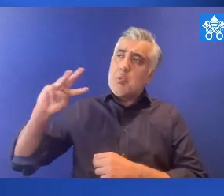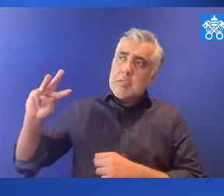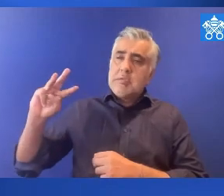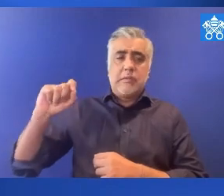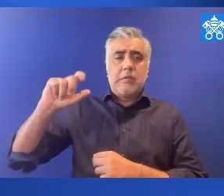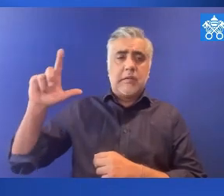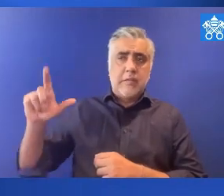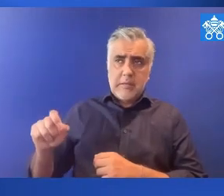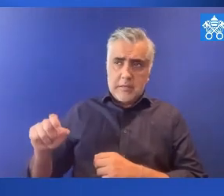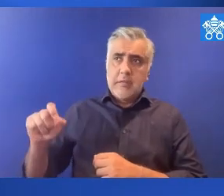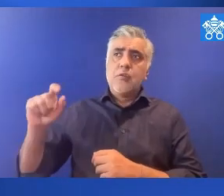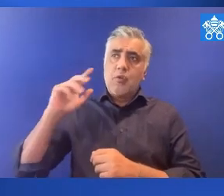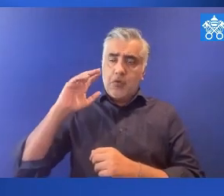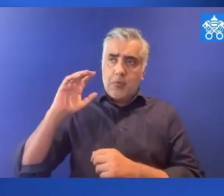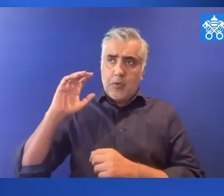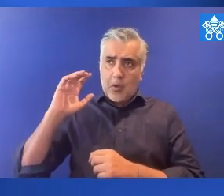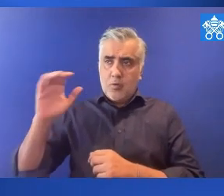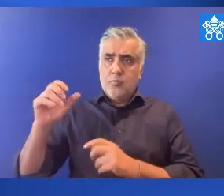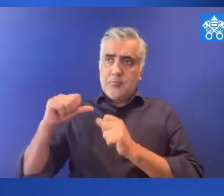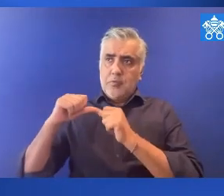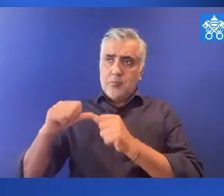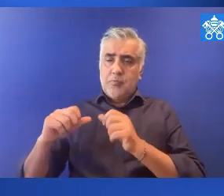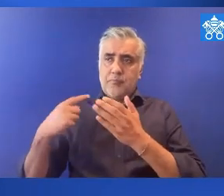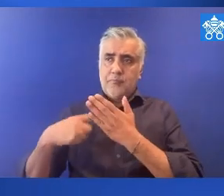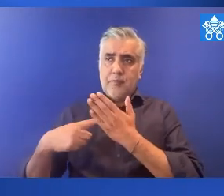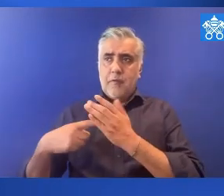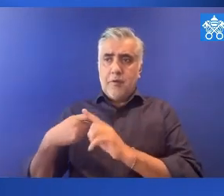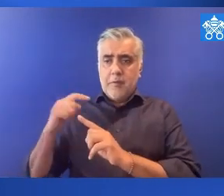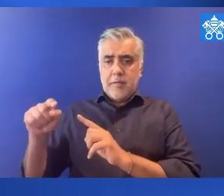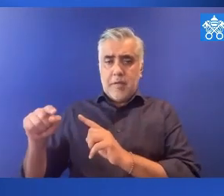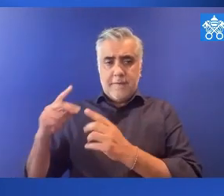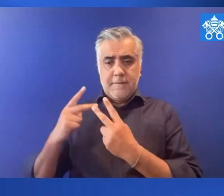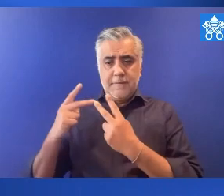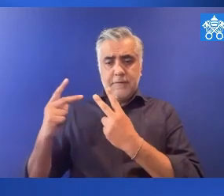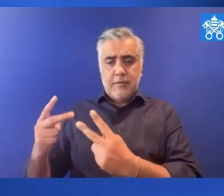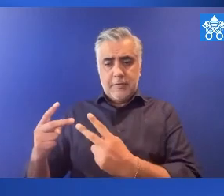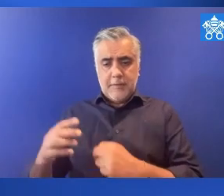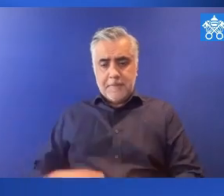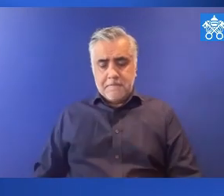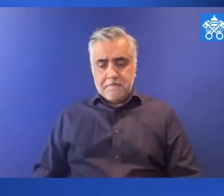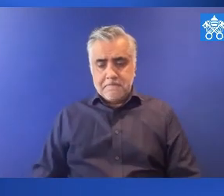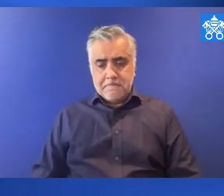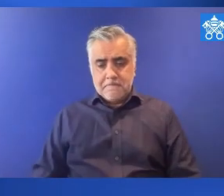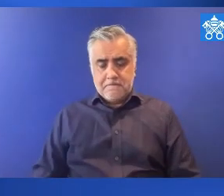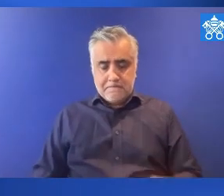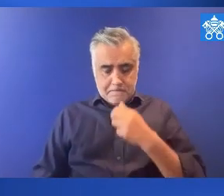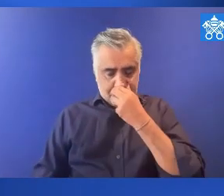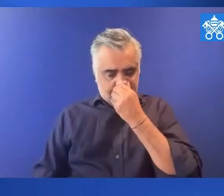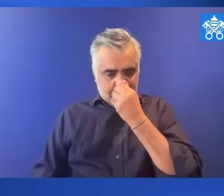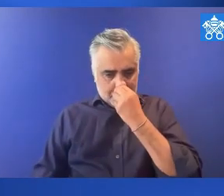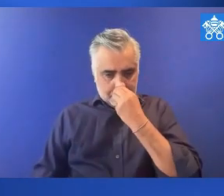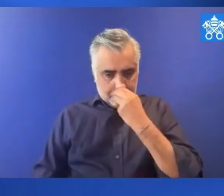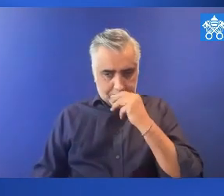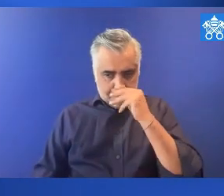of northwestern Italy. It's about 55 kilometers from Turin. Pope Francis was